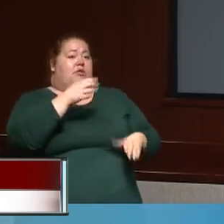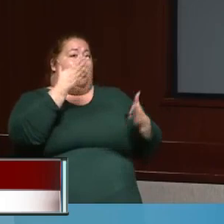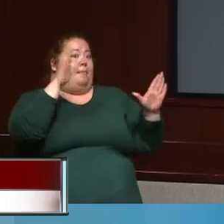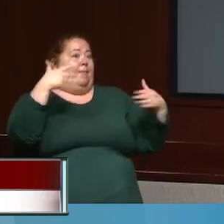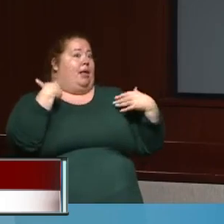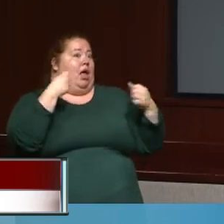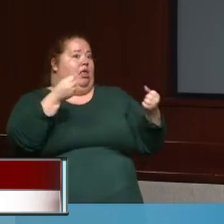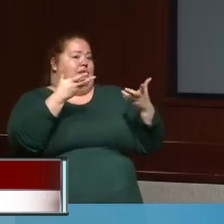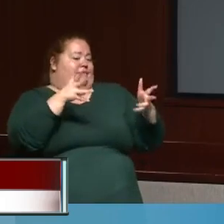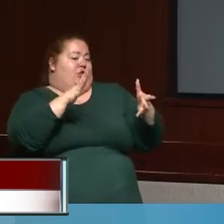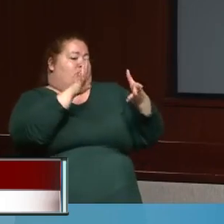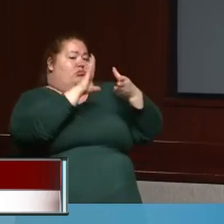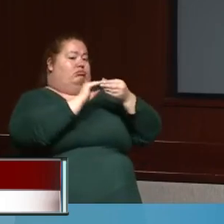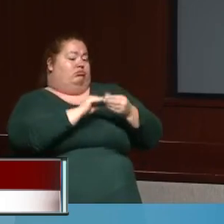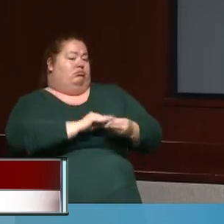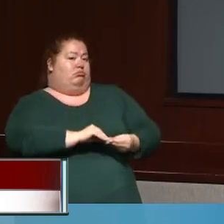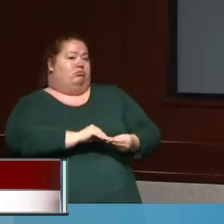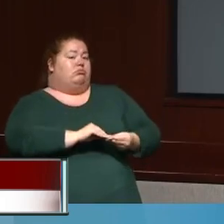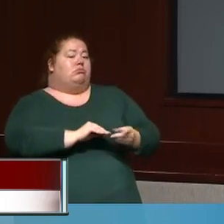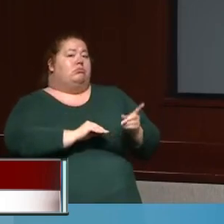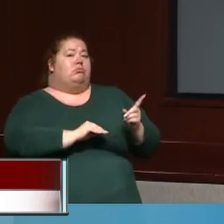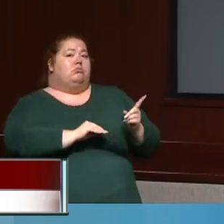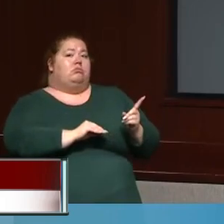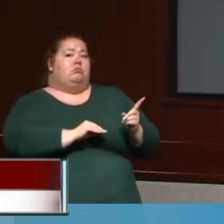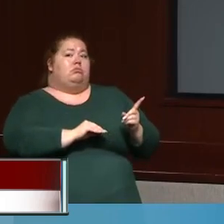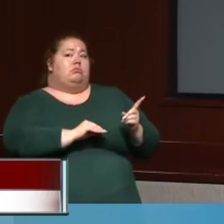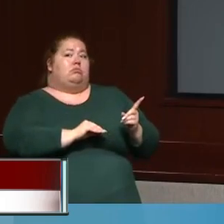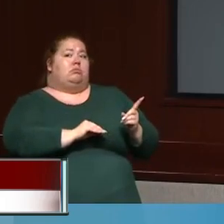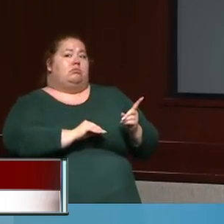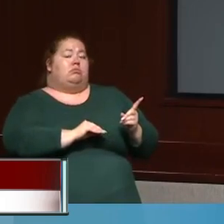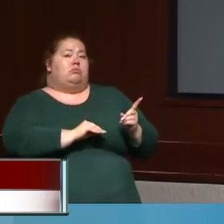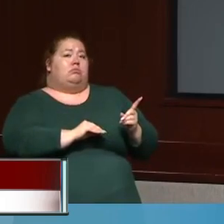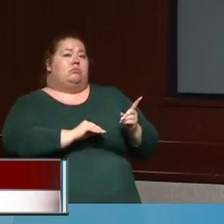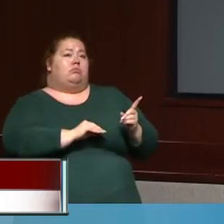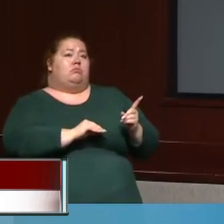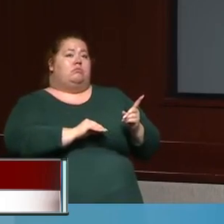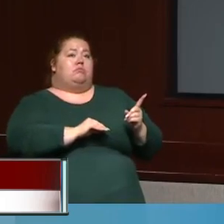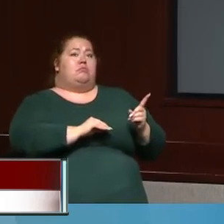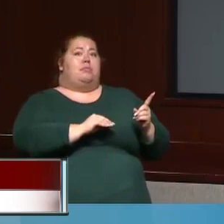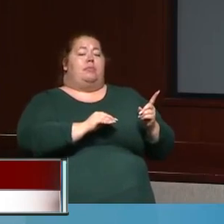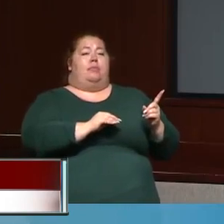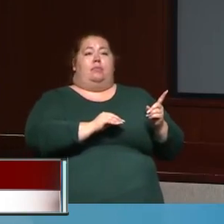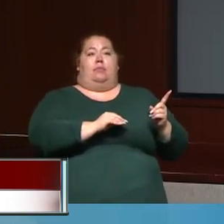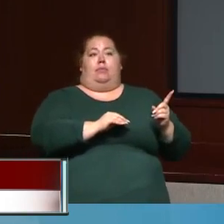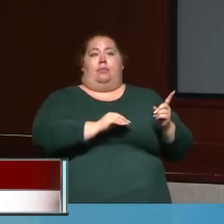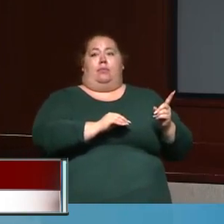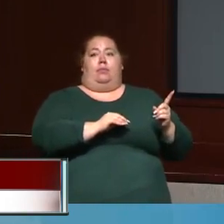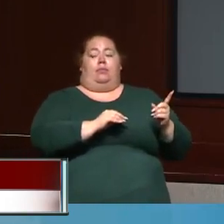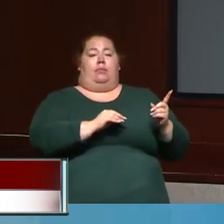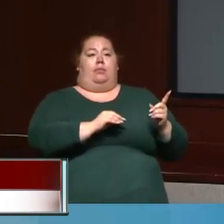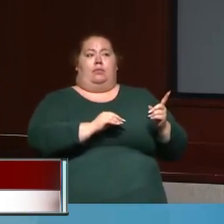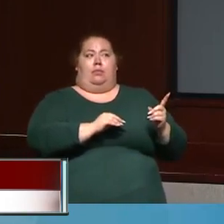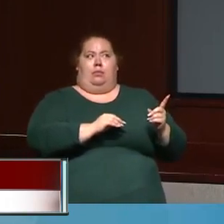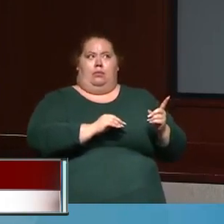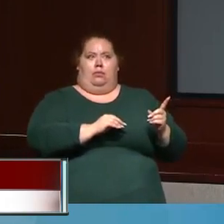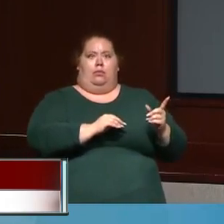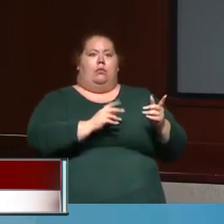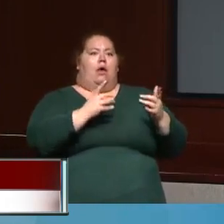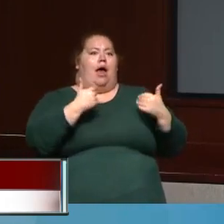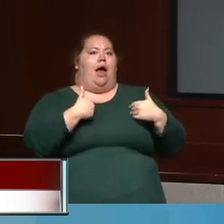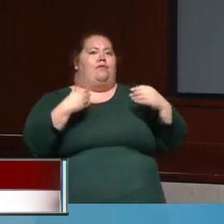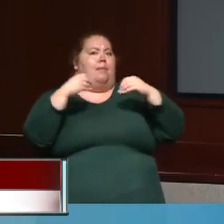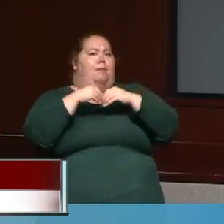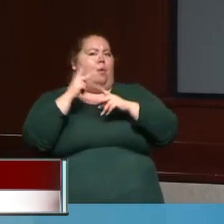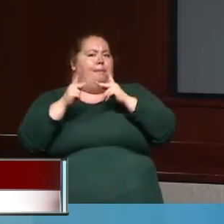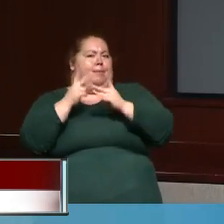we have more people in the death category, essentially more people dying now as compared to before,